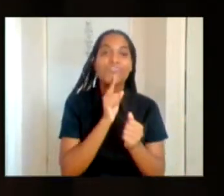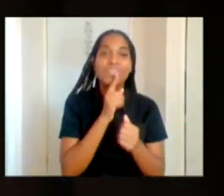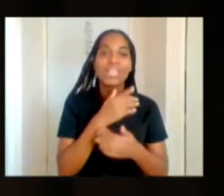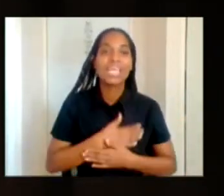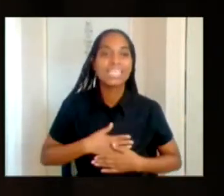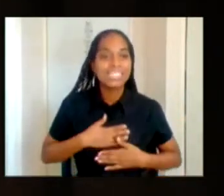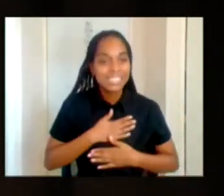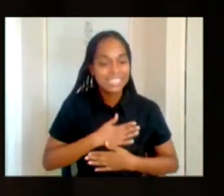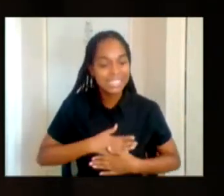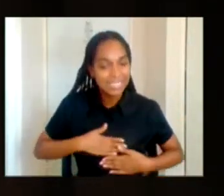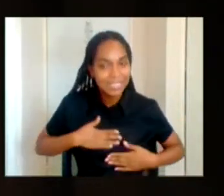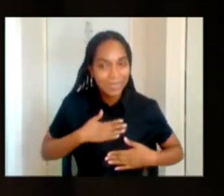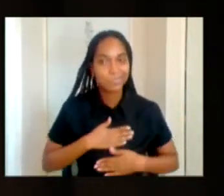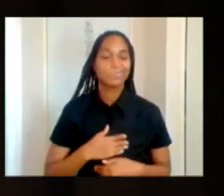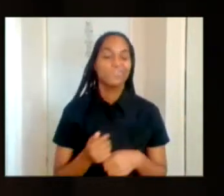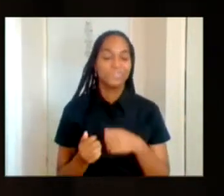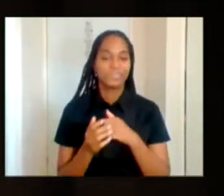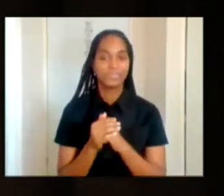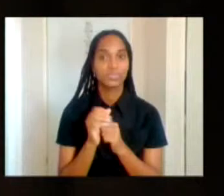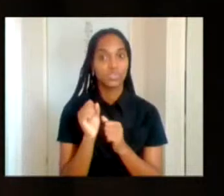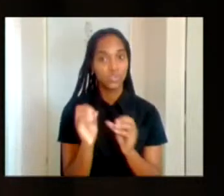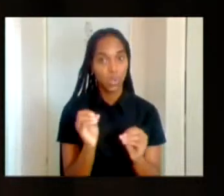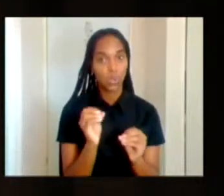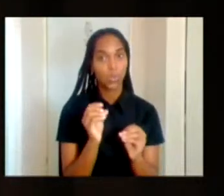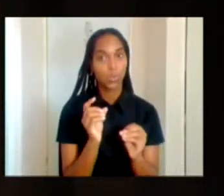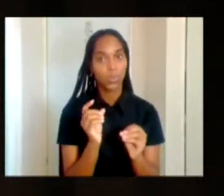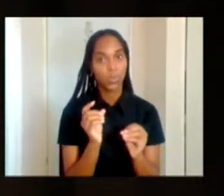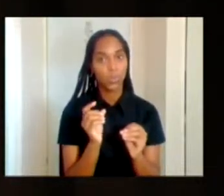entertainment. So